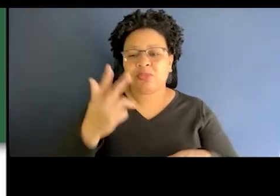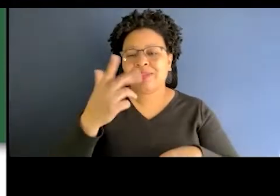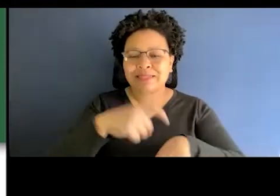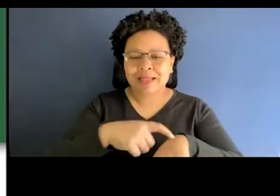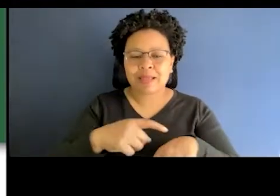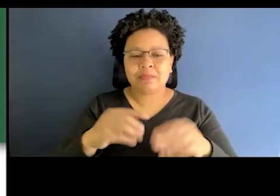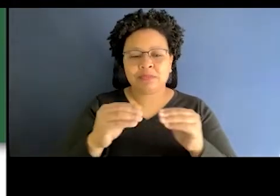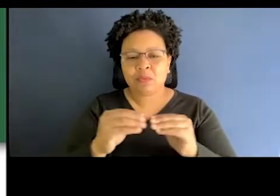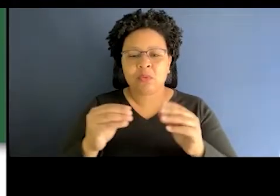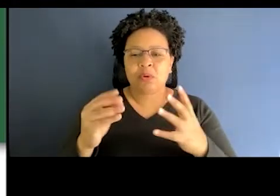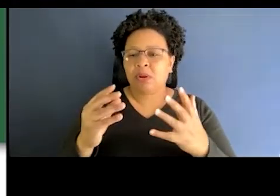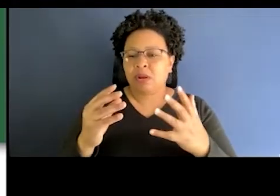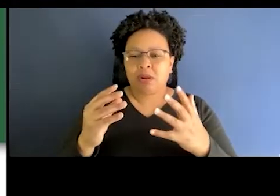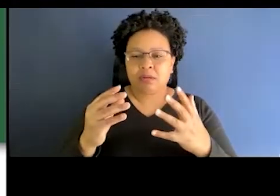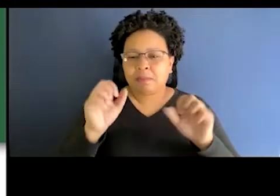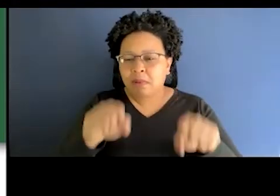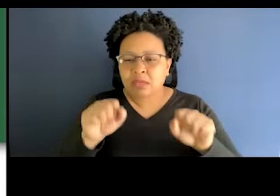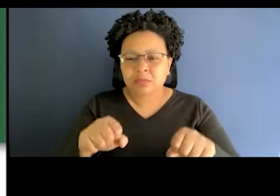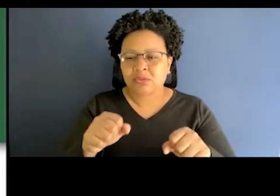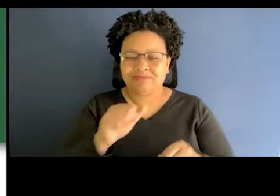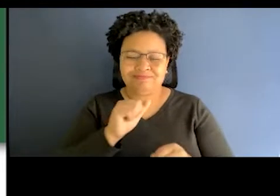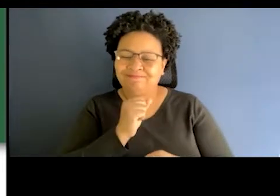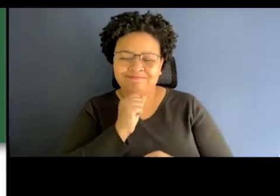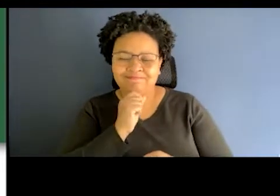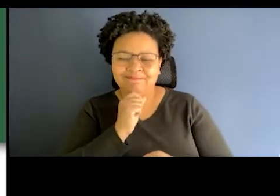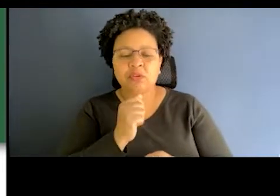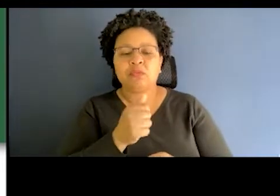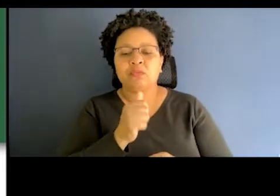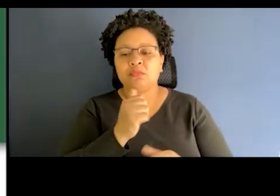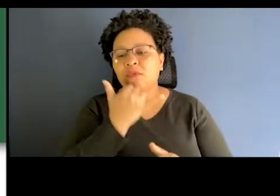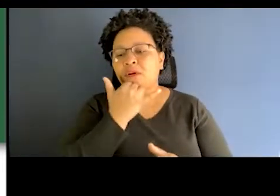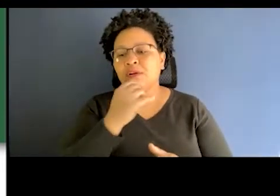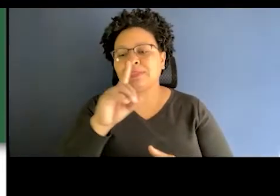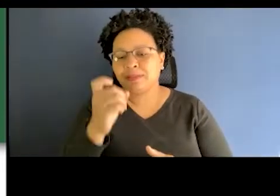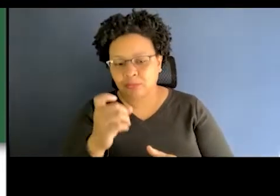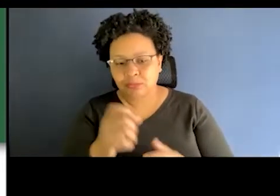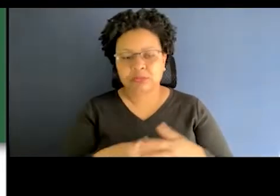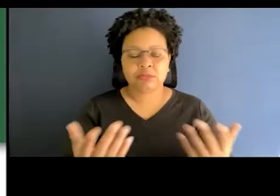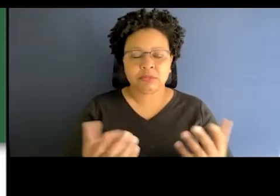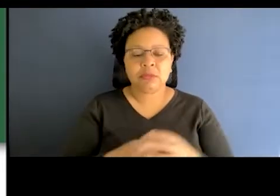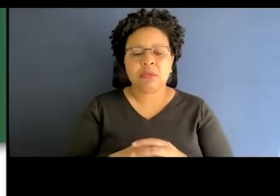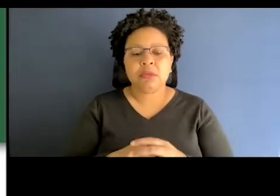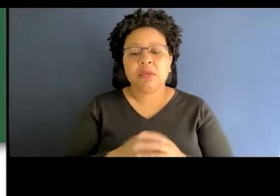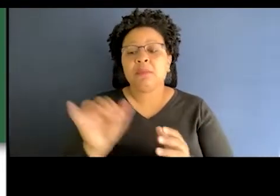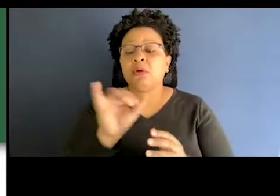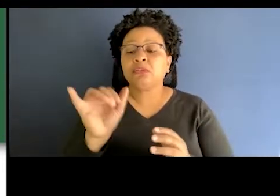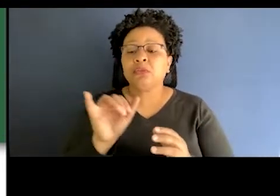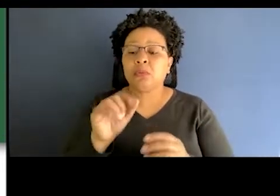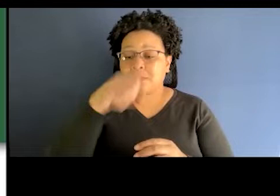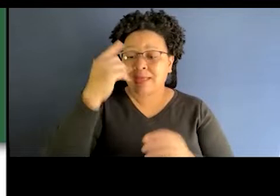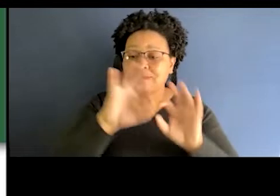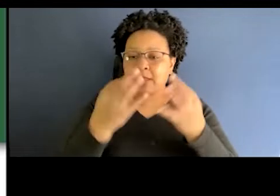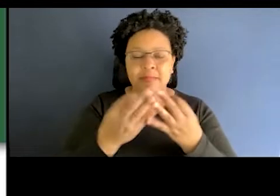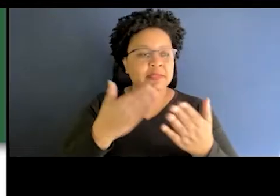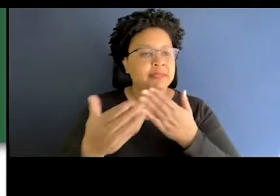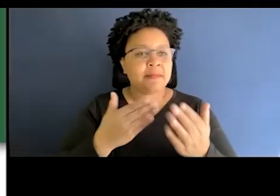or ADHD. And we also know that Black families, despite educational status,